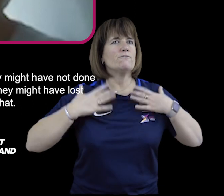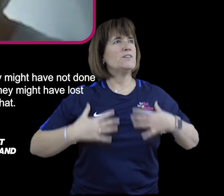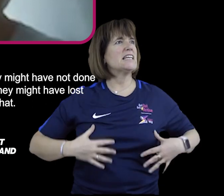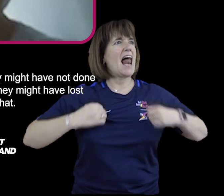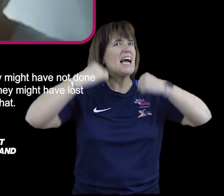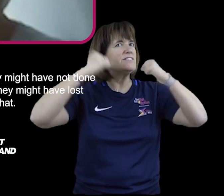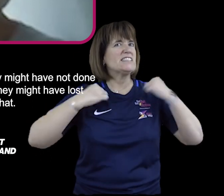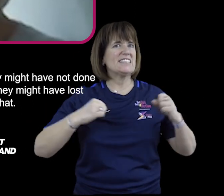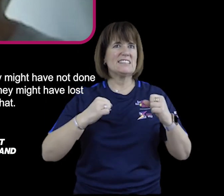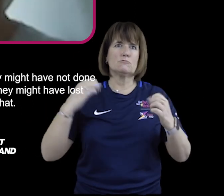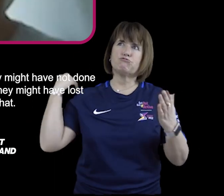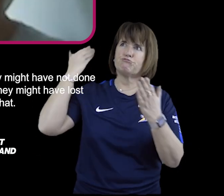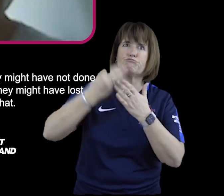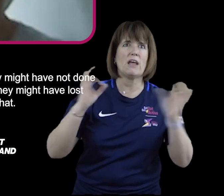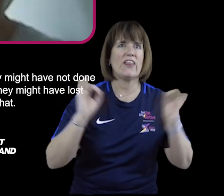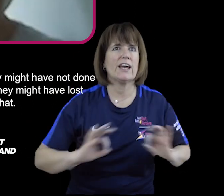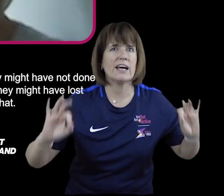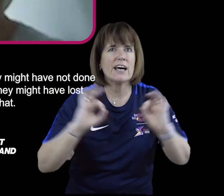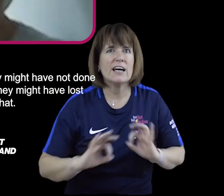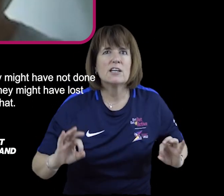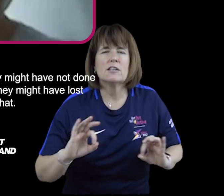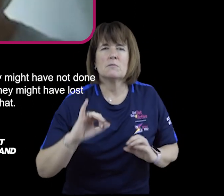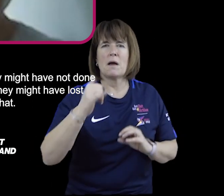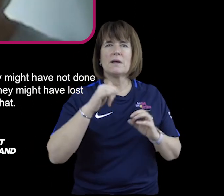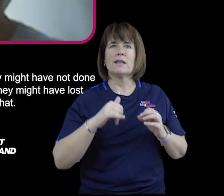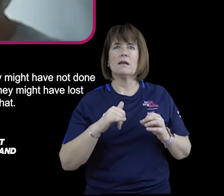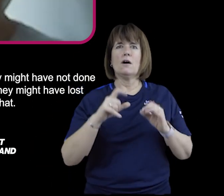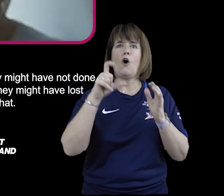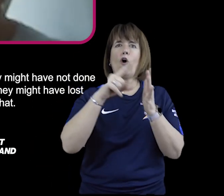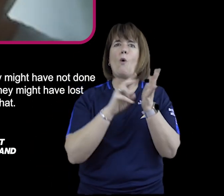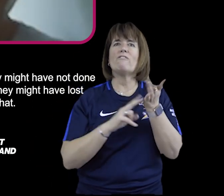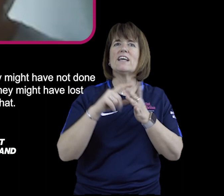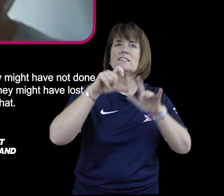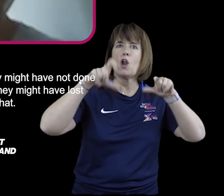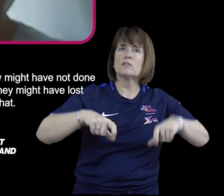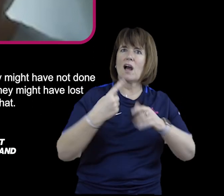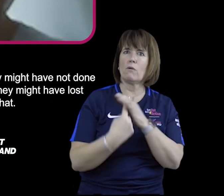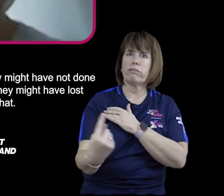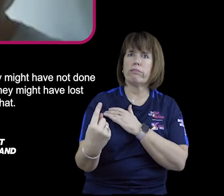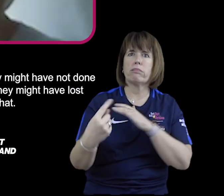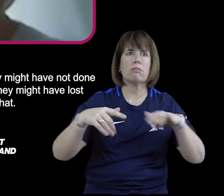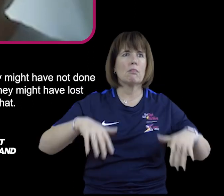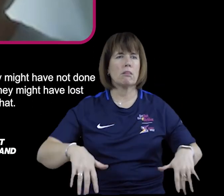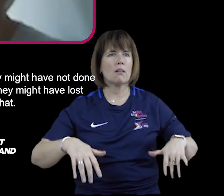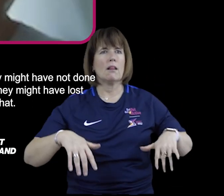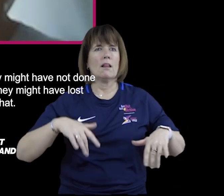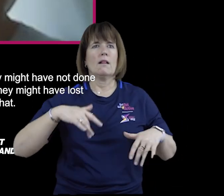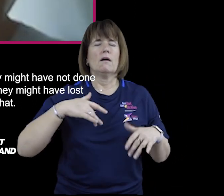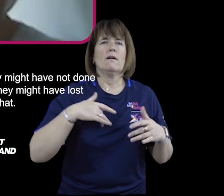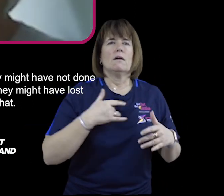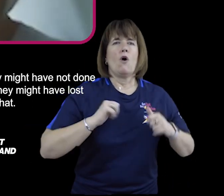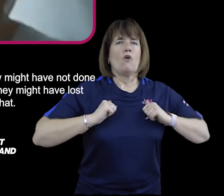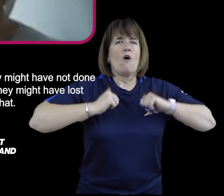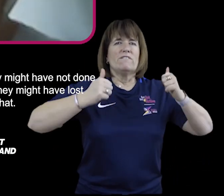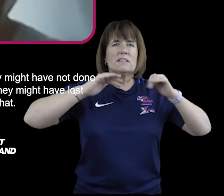done physical activity for a very long time. They might have been in isolation during COVID. They might have lost an incredible amount